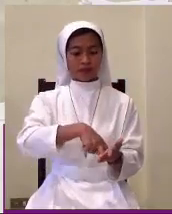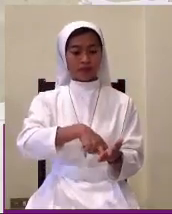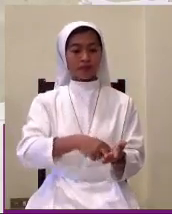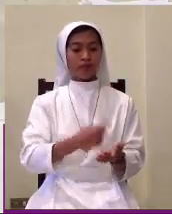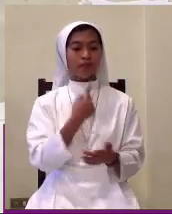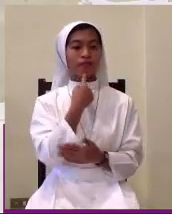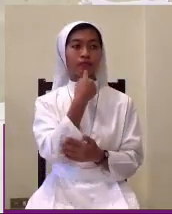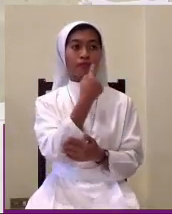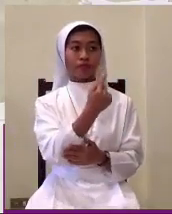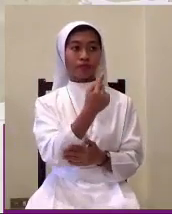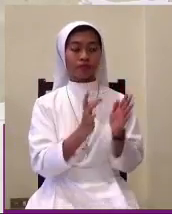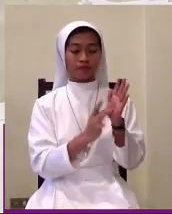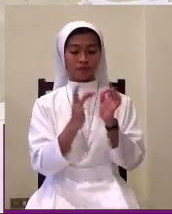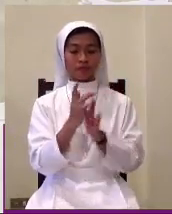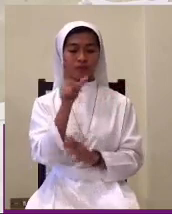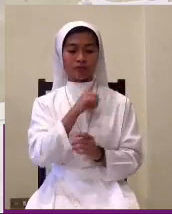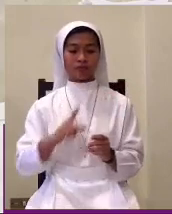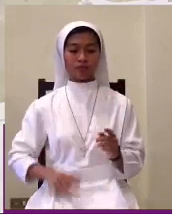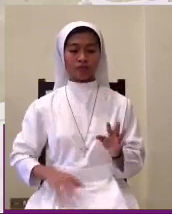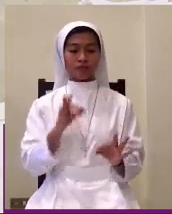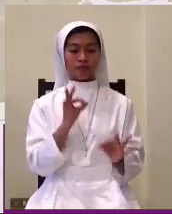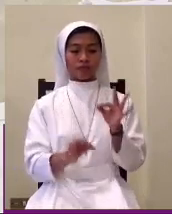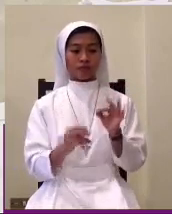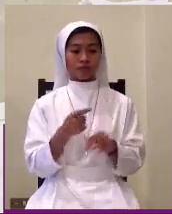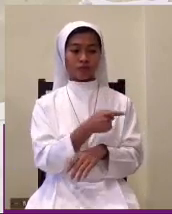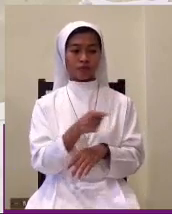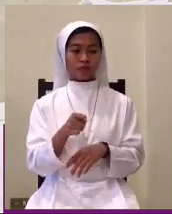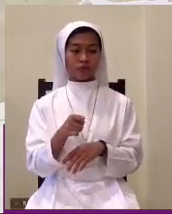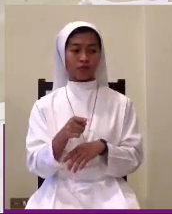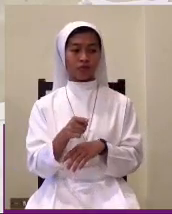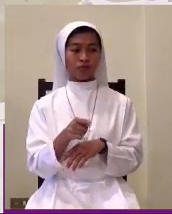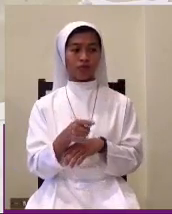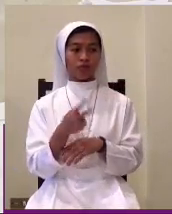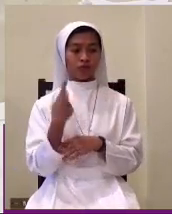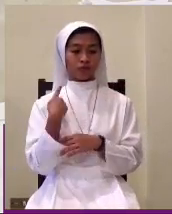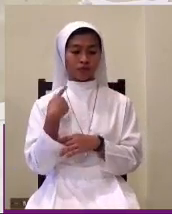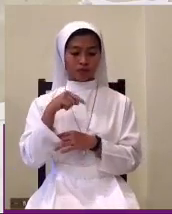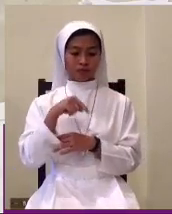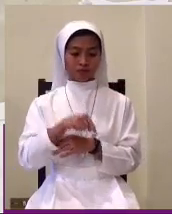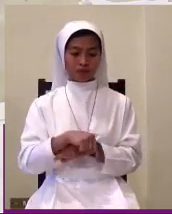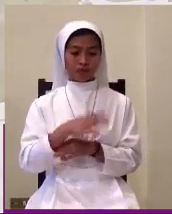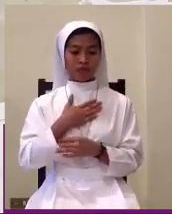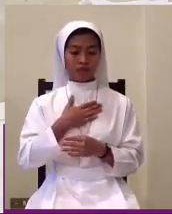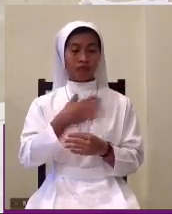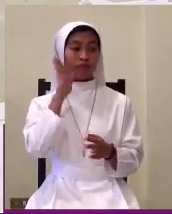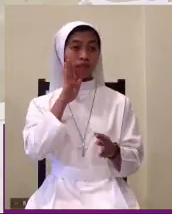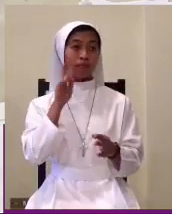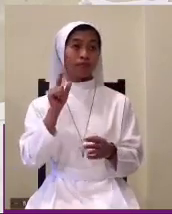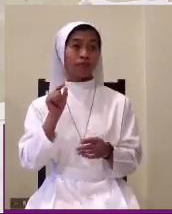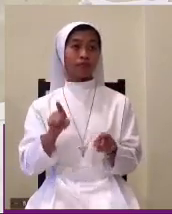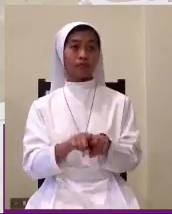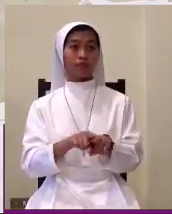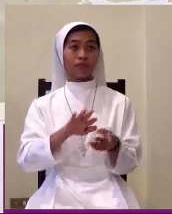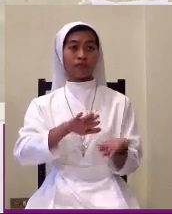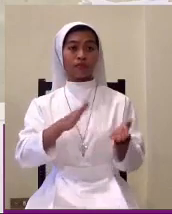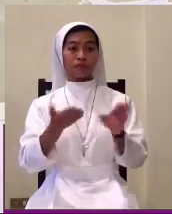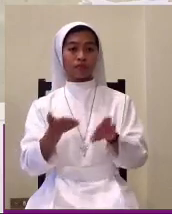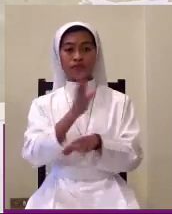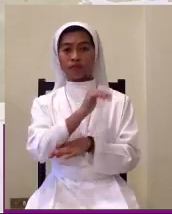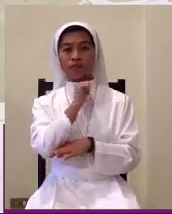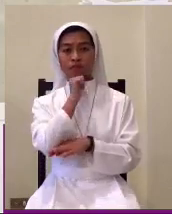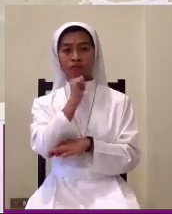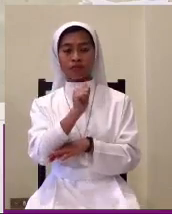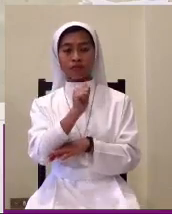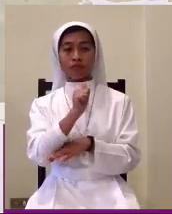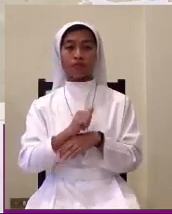him, "Lord, if you had been here, my brother would not have died." When Jesus